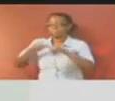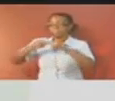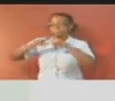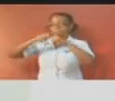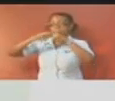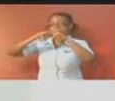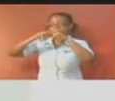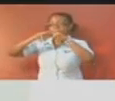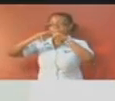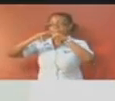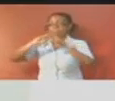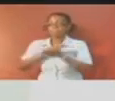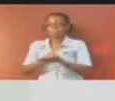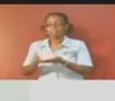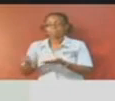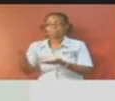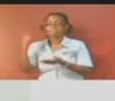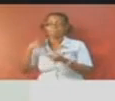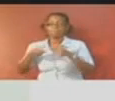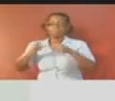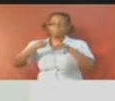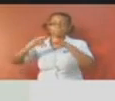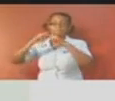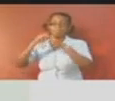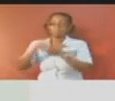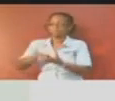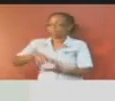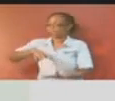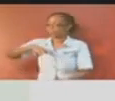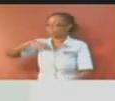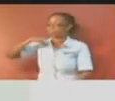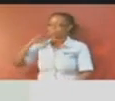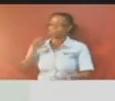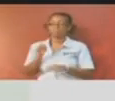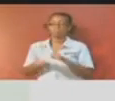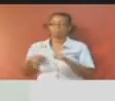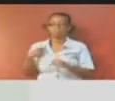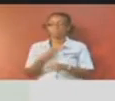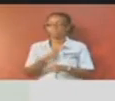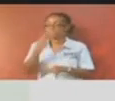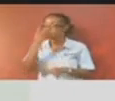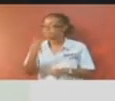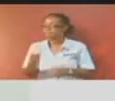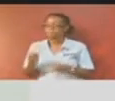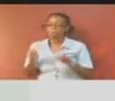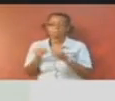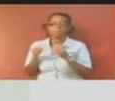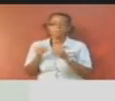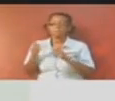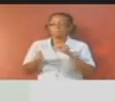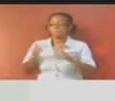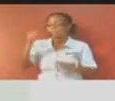cases, there would be an increased number of hospital admissions. We have found